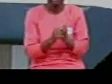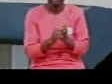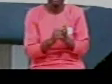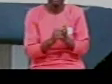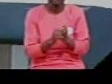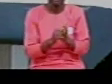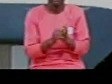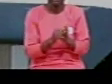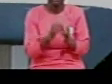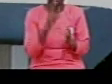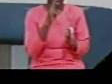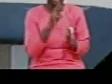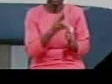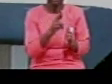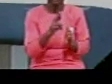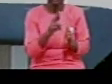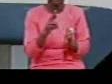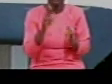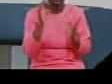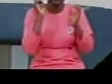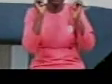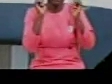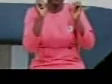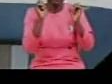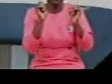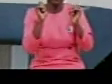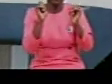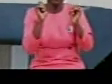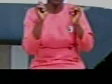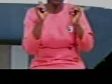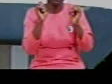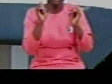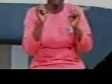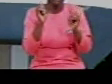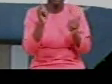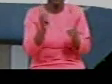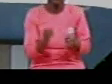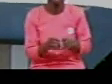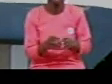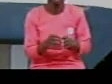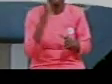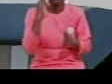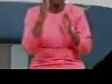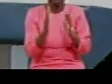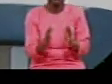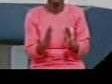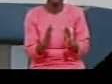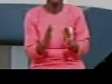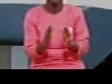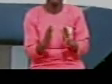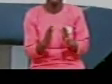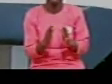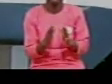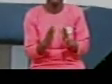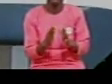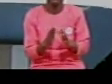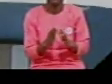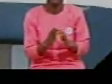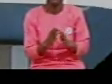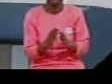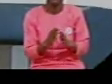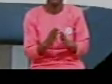Excellency Pastor Mrs. Florence Alao is here. Alao Akala is around with us. Can we put our hands